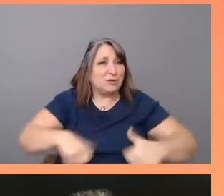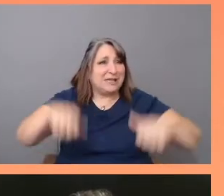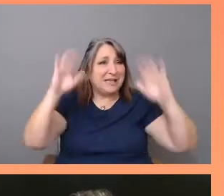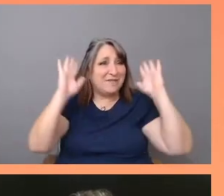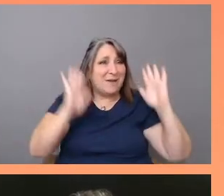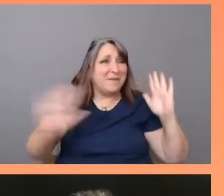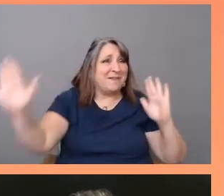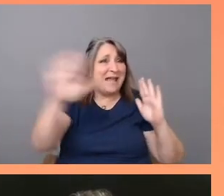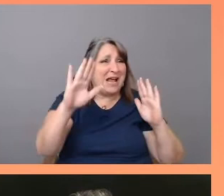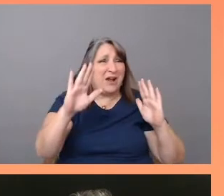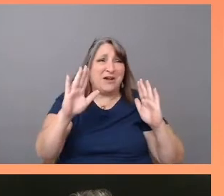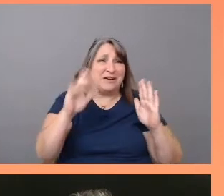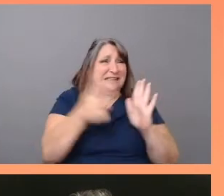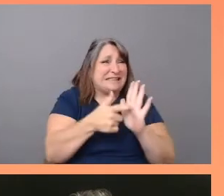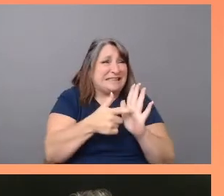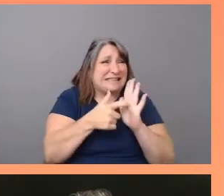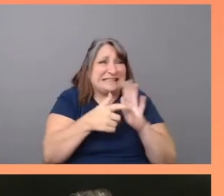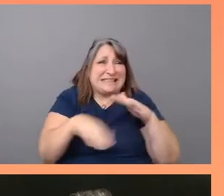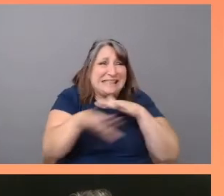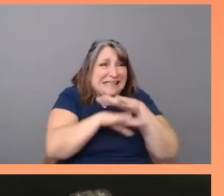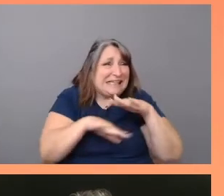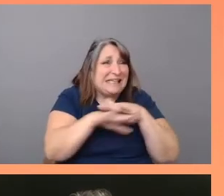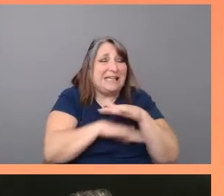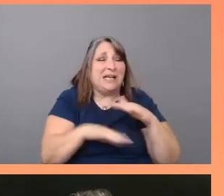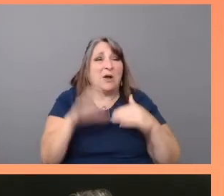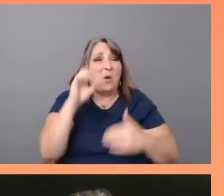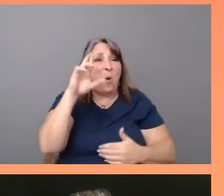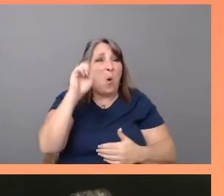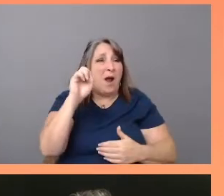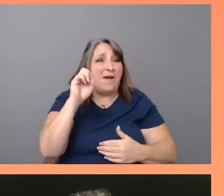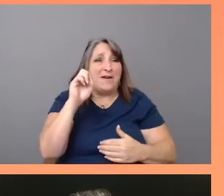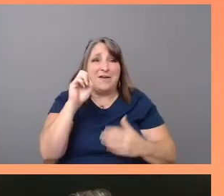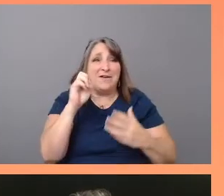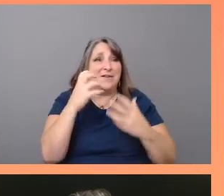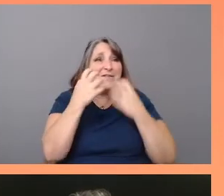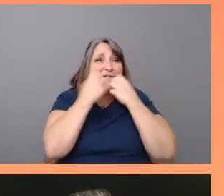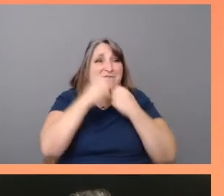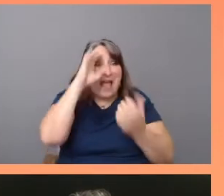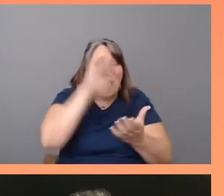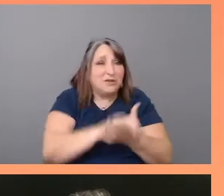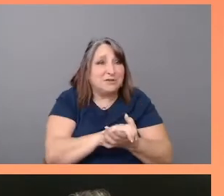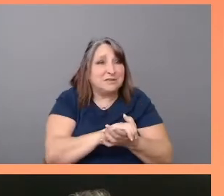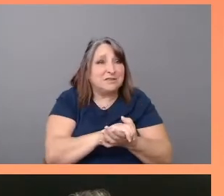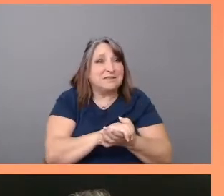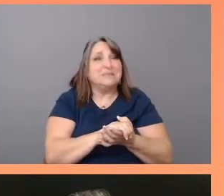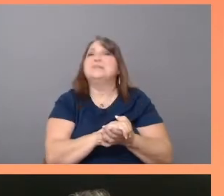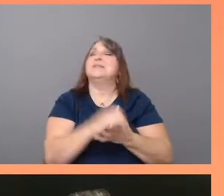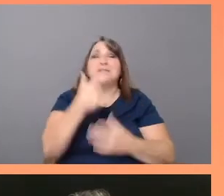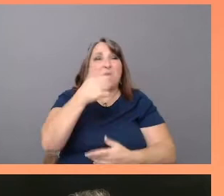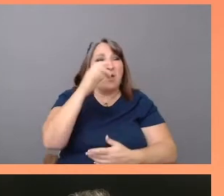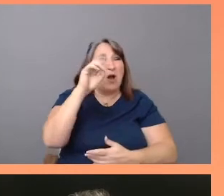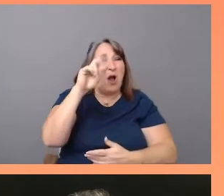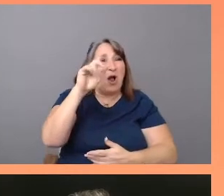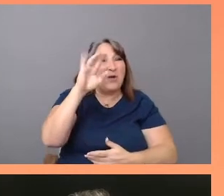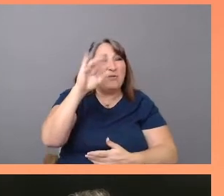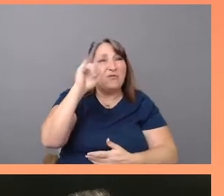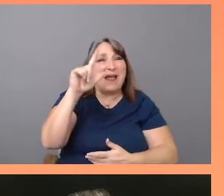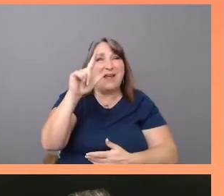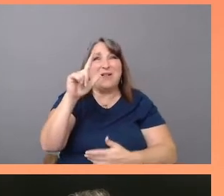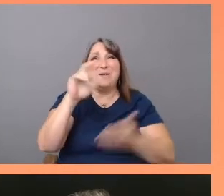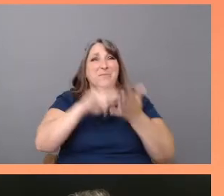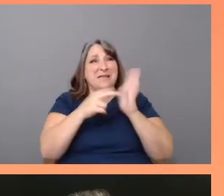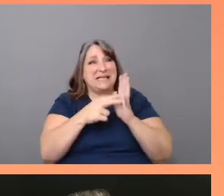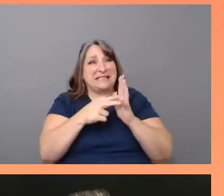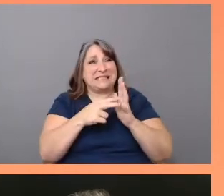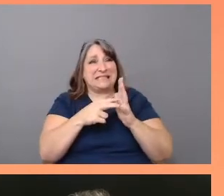And so guardrail, in some ways, guardrail is like a metaphor for where you say, I'm not, transparency is really